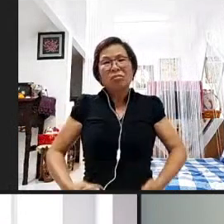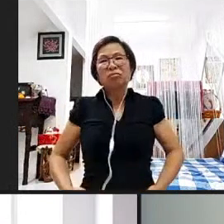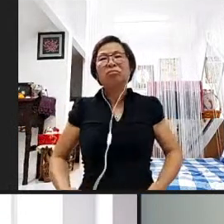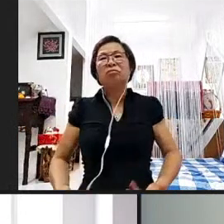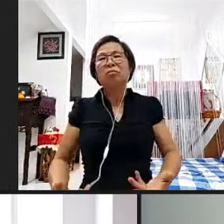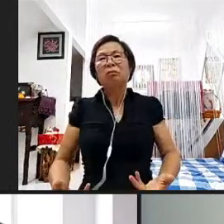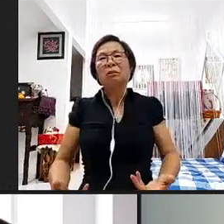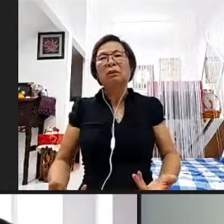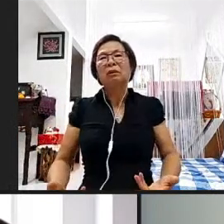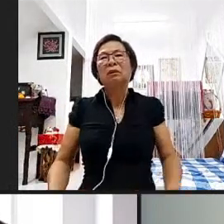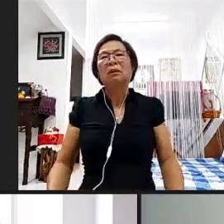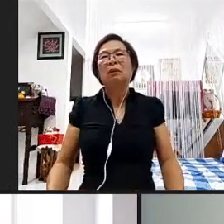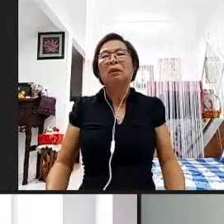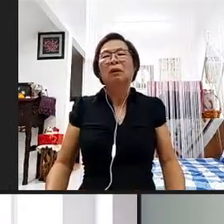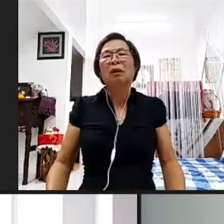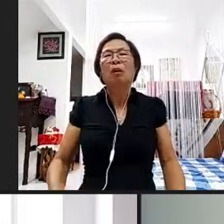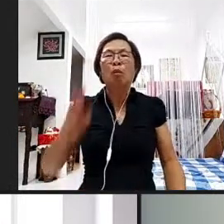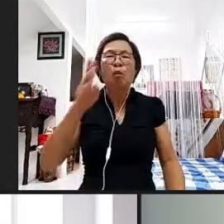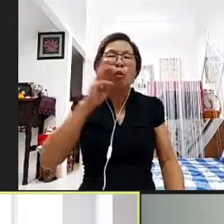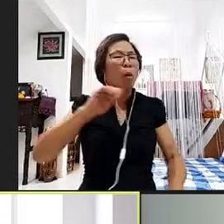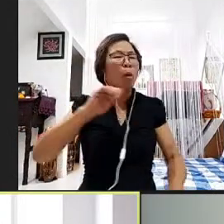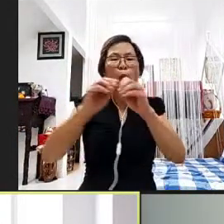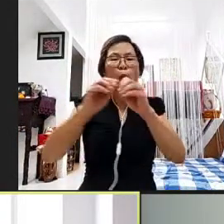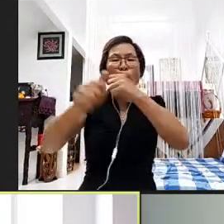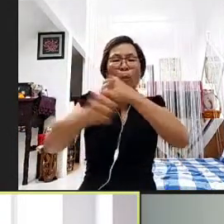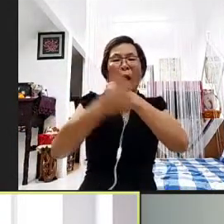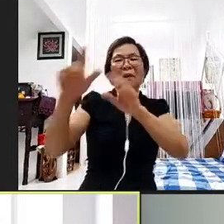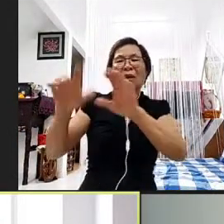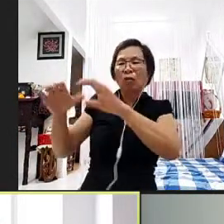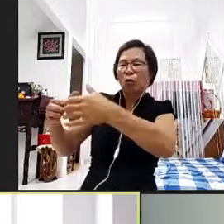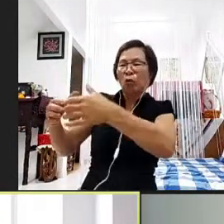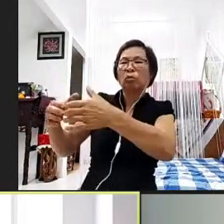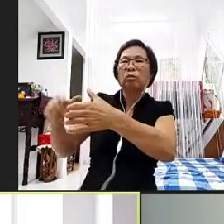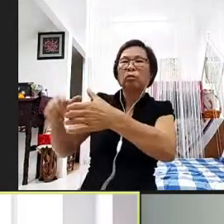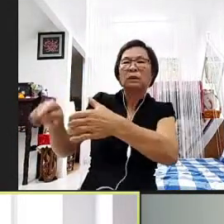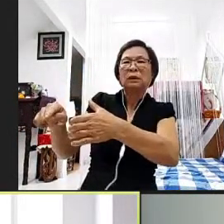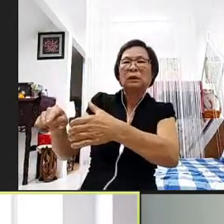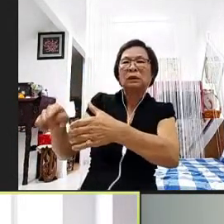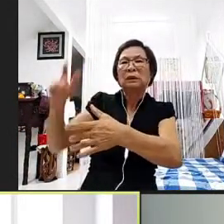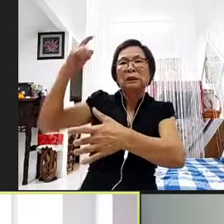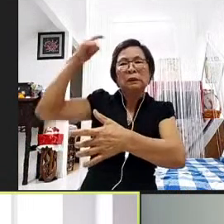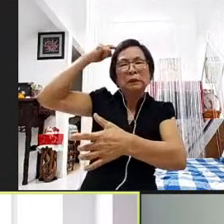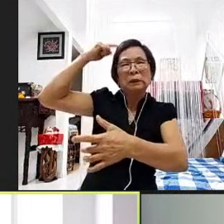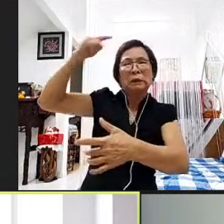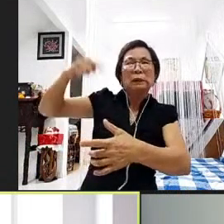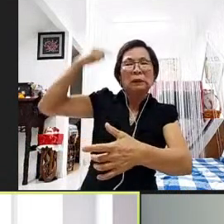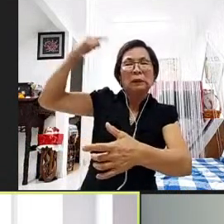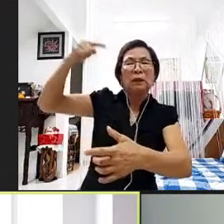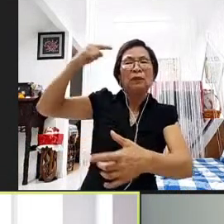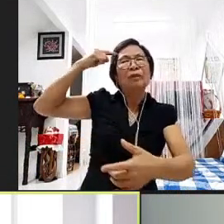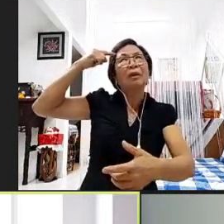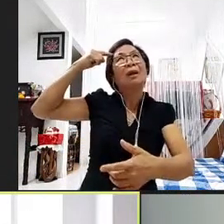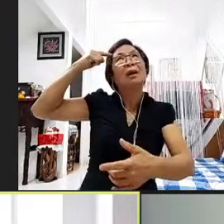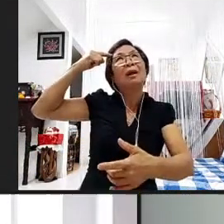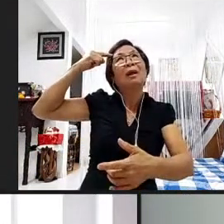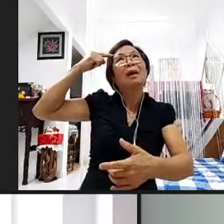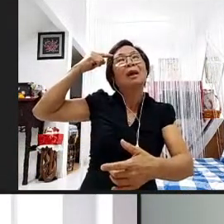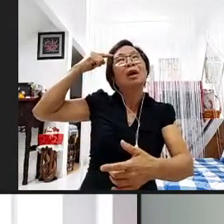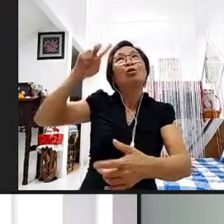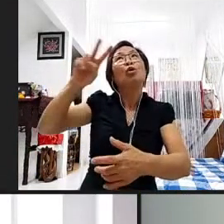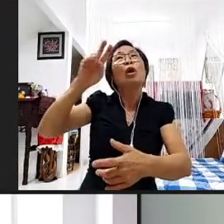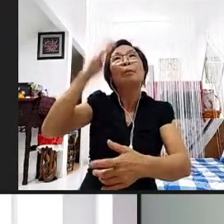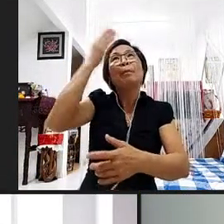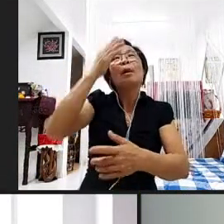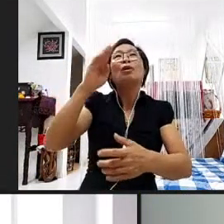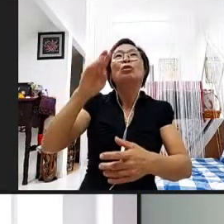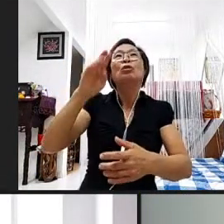higher risk. Another group would be those on treatment for severe mental illness like schizophrenia, bipolar, severe